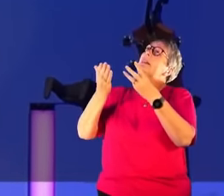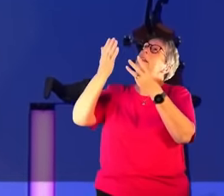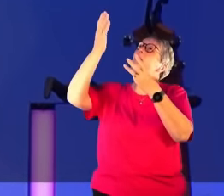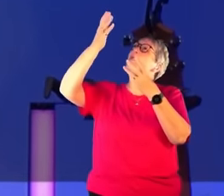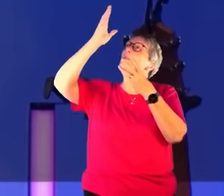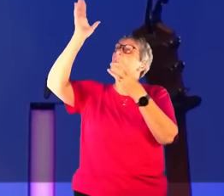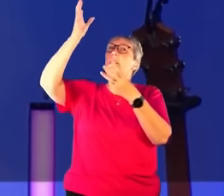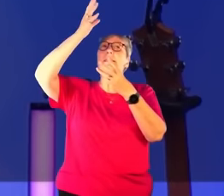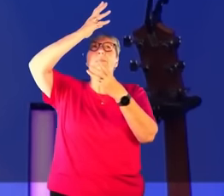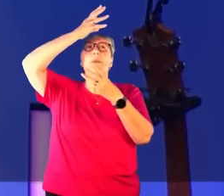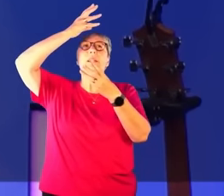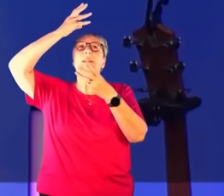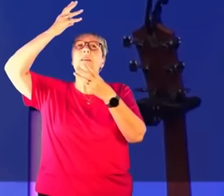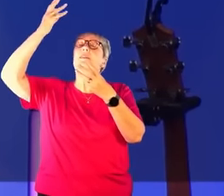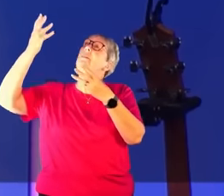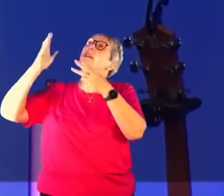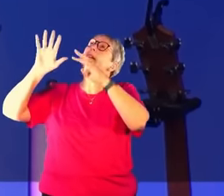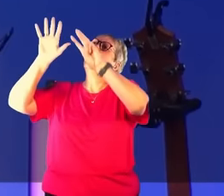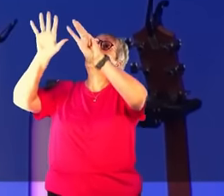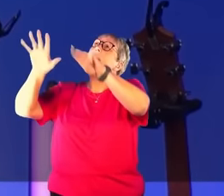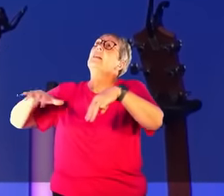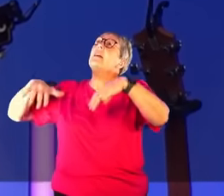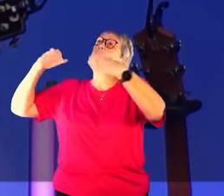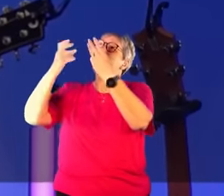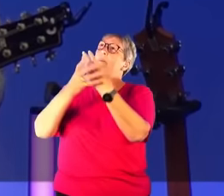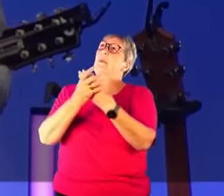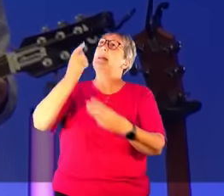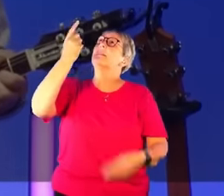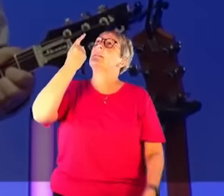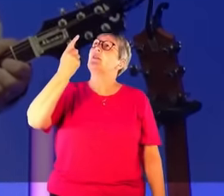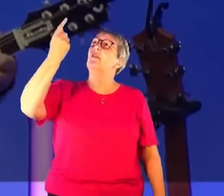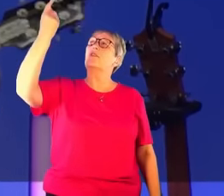glory to the Spirit,